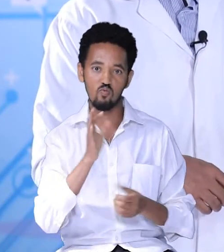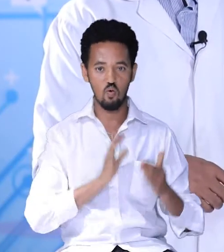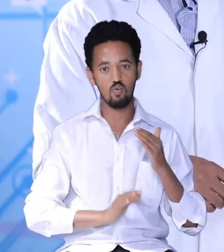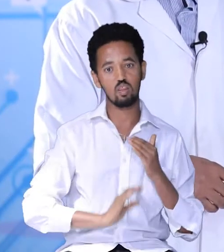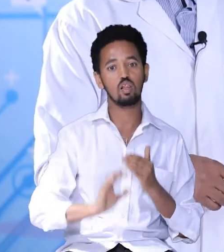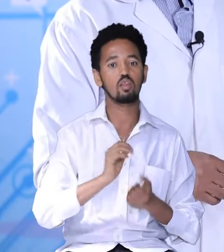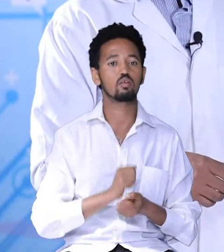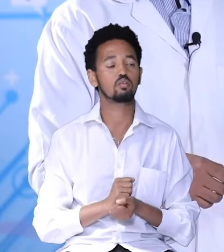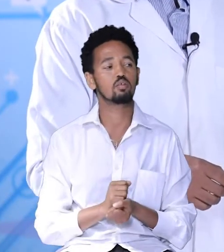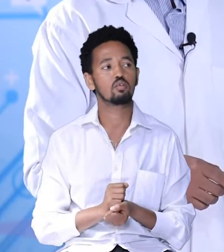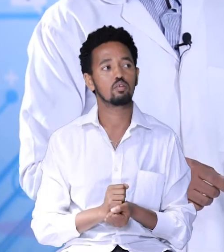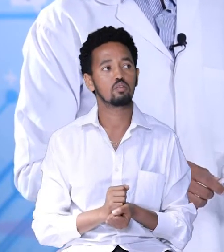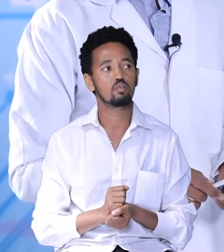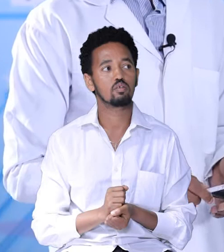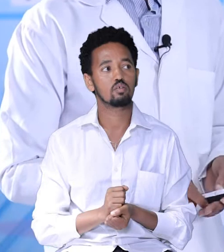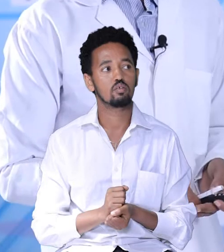fertilities?